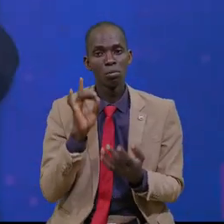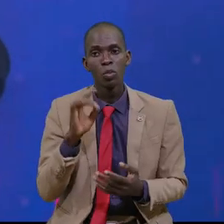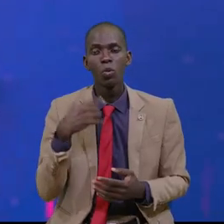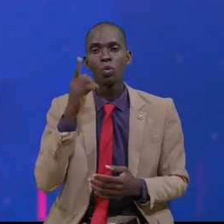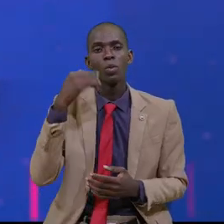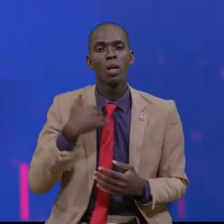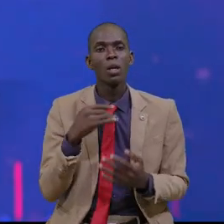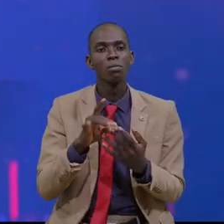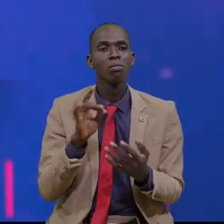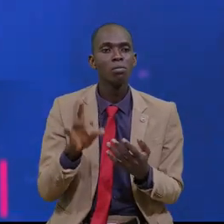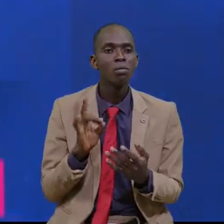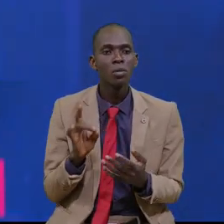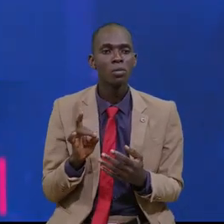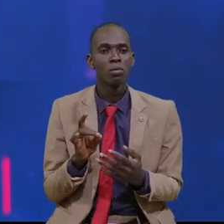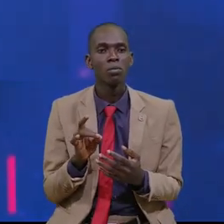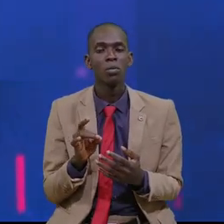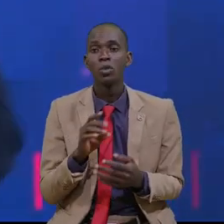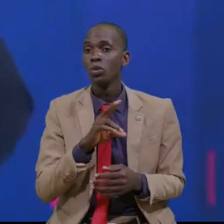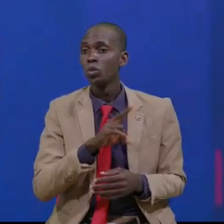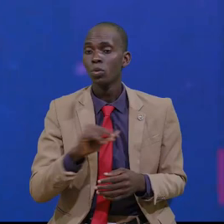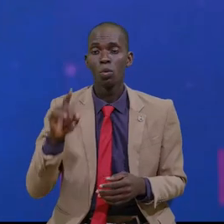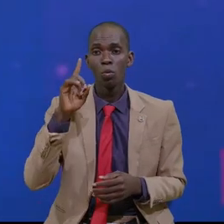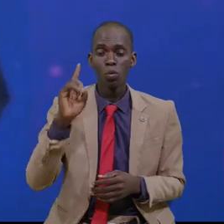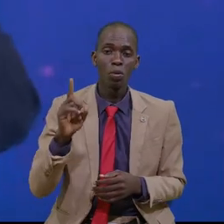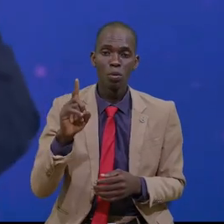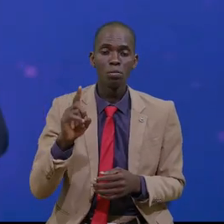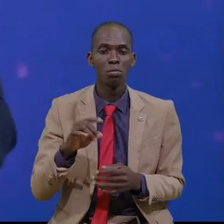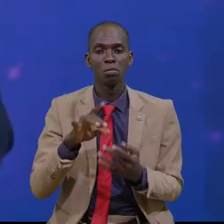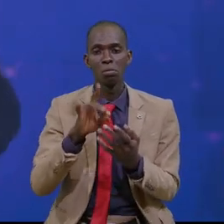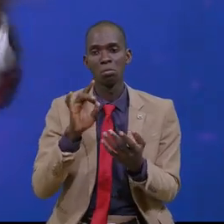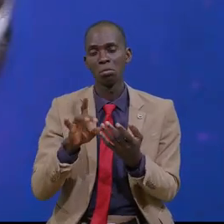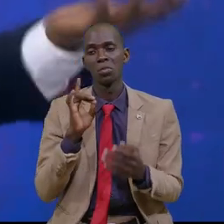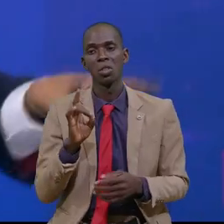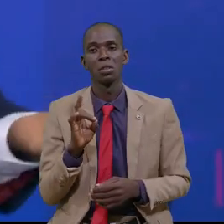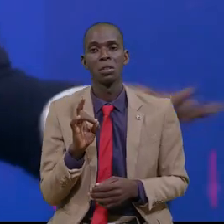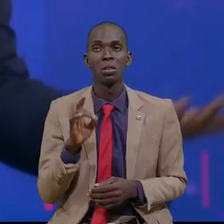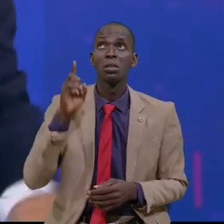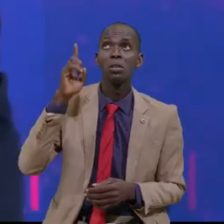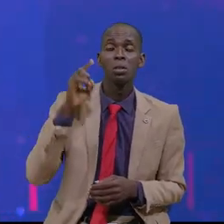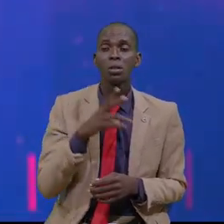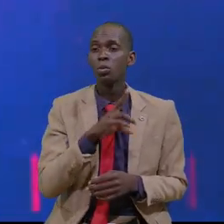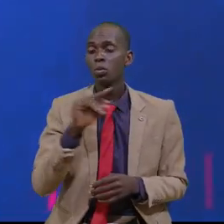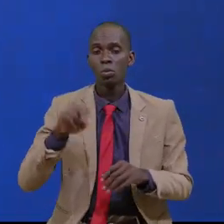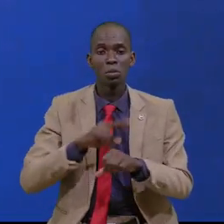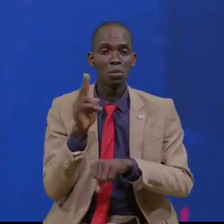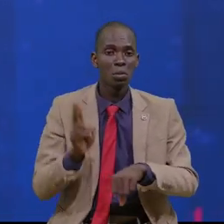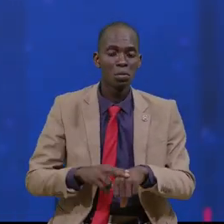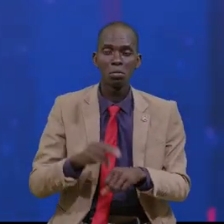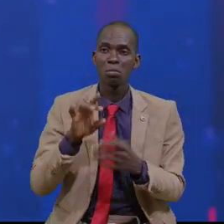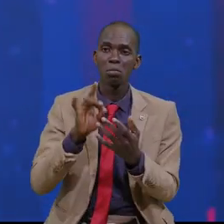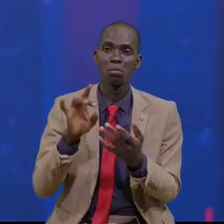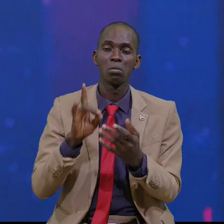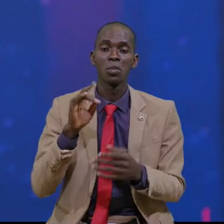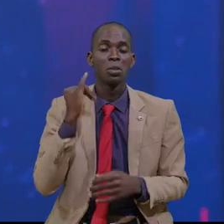no man appointed him, and no nation appointed him. Israel did not appoint